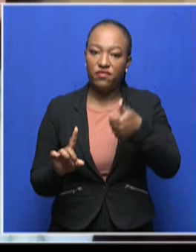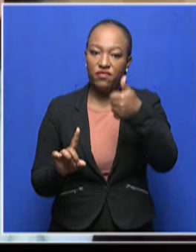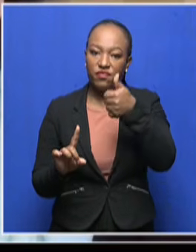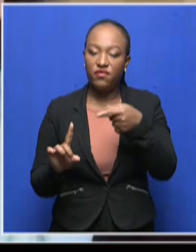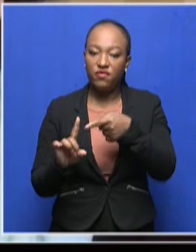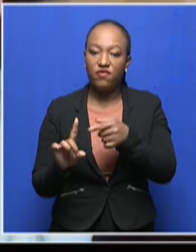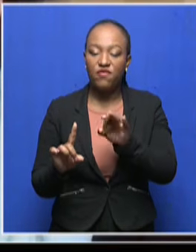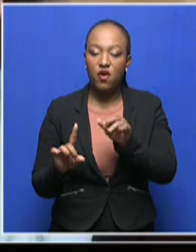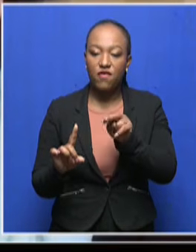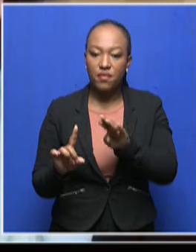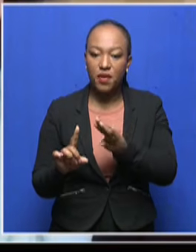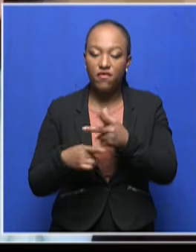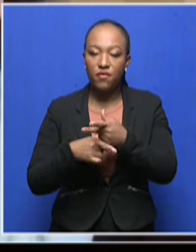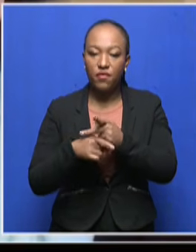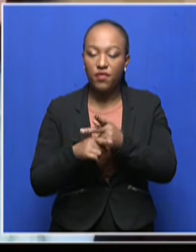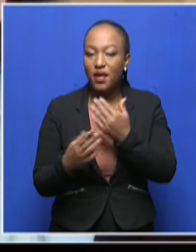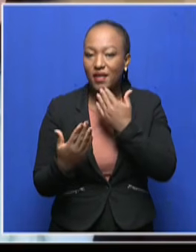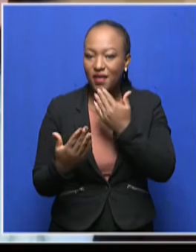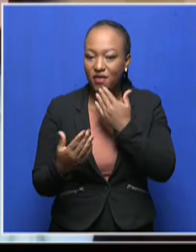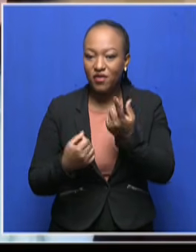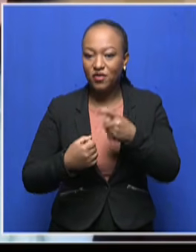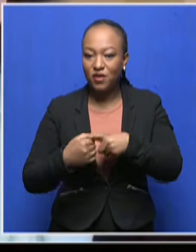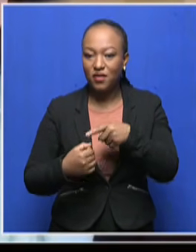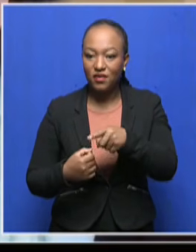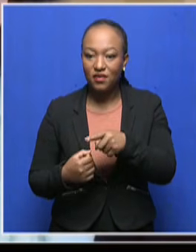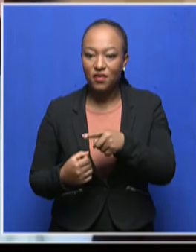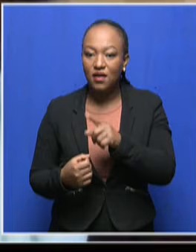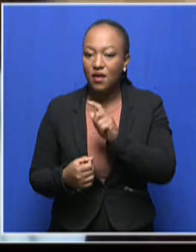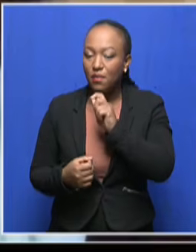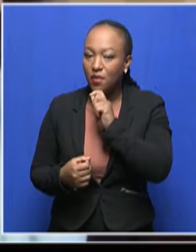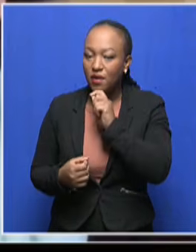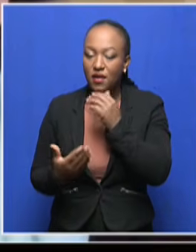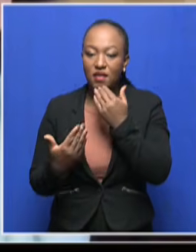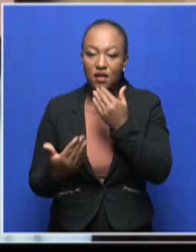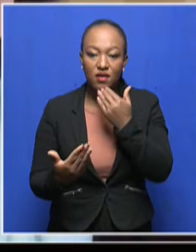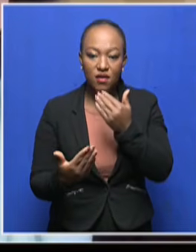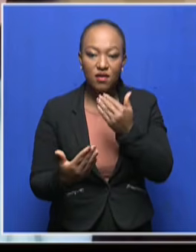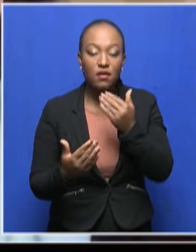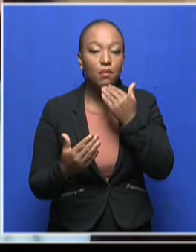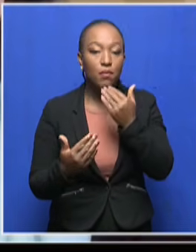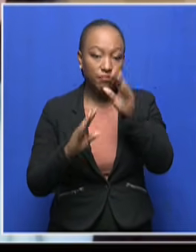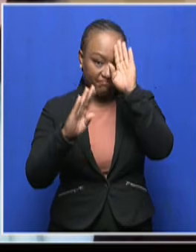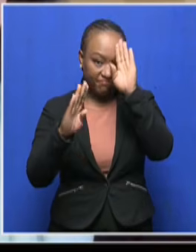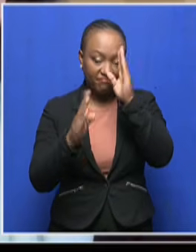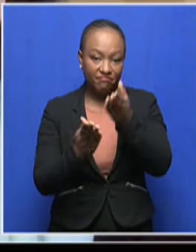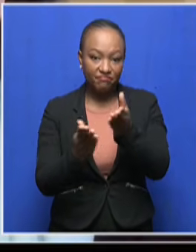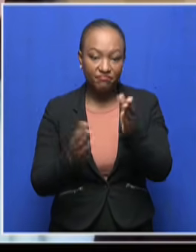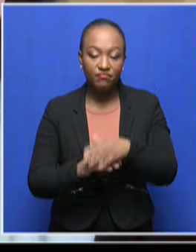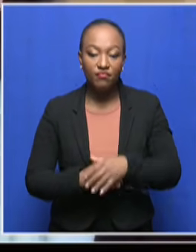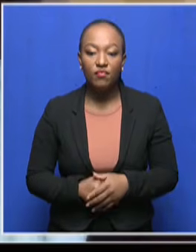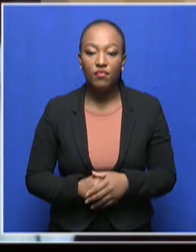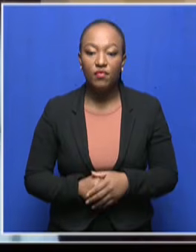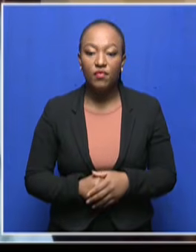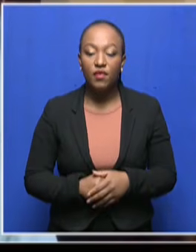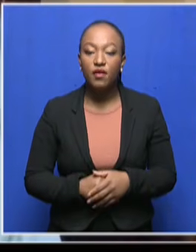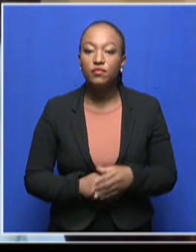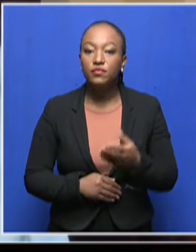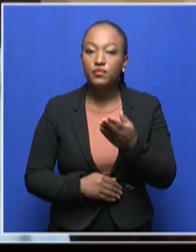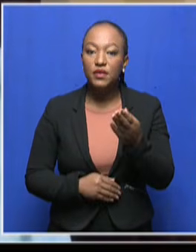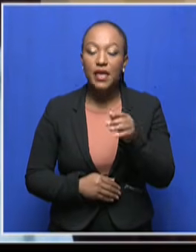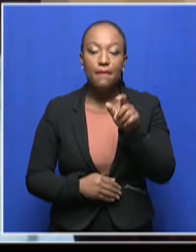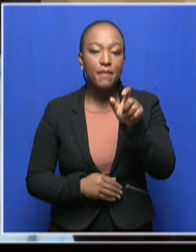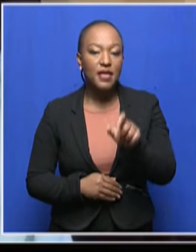so much for joining us to talk about this. Good morning. Thank you for having me, and good morning to your viewers. So, Esther, real question. For someone whose income is